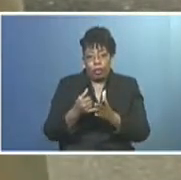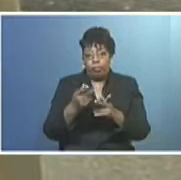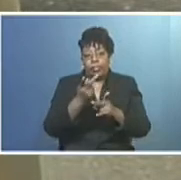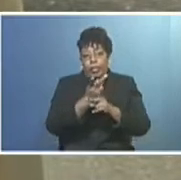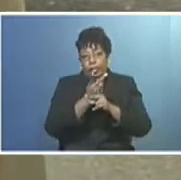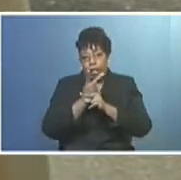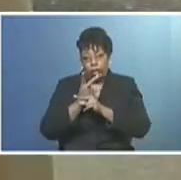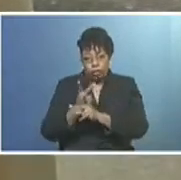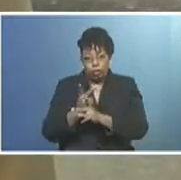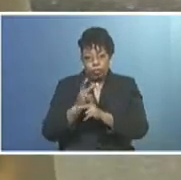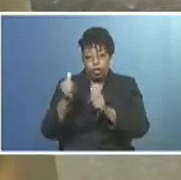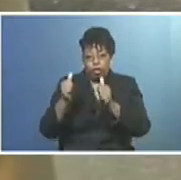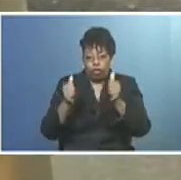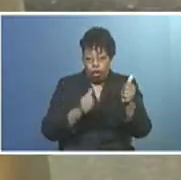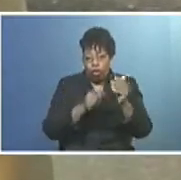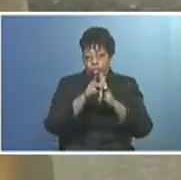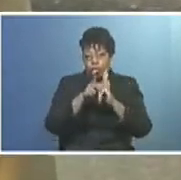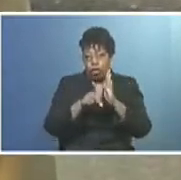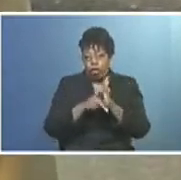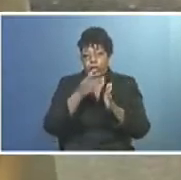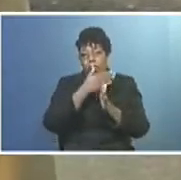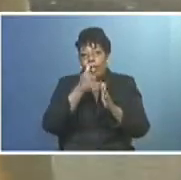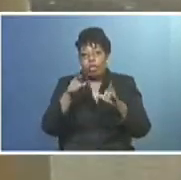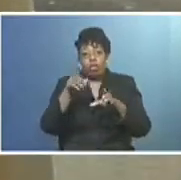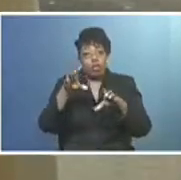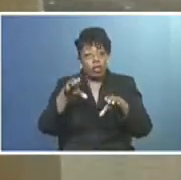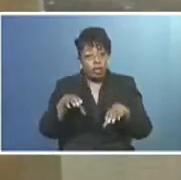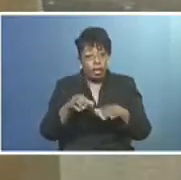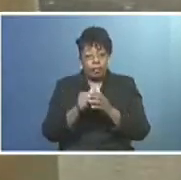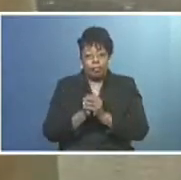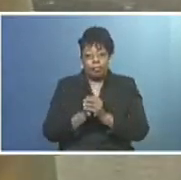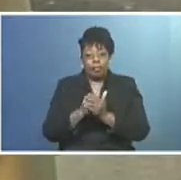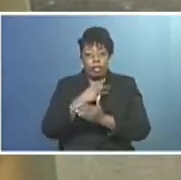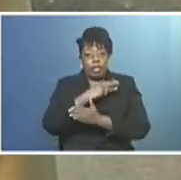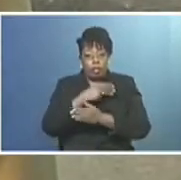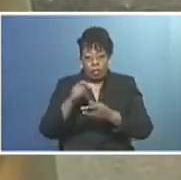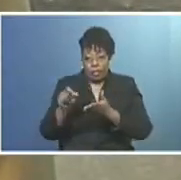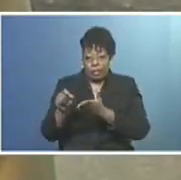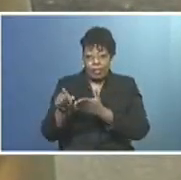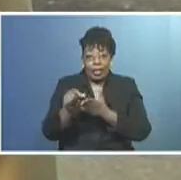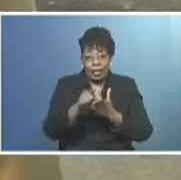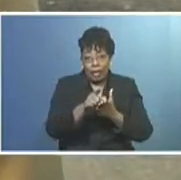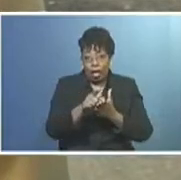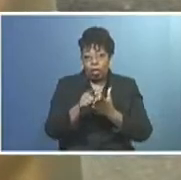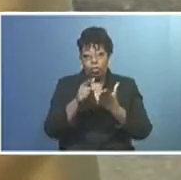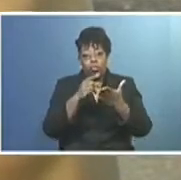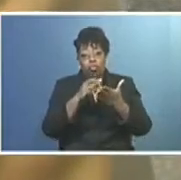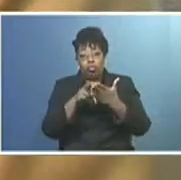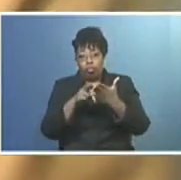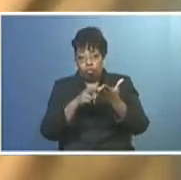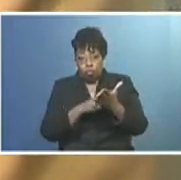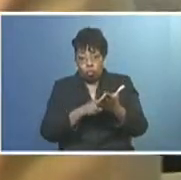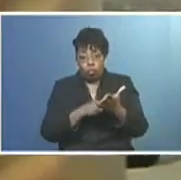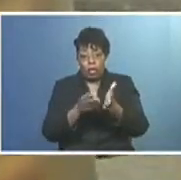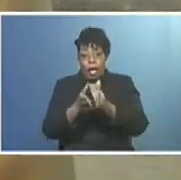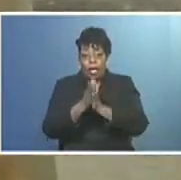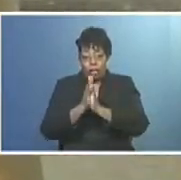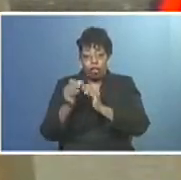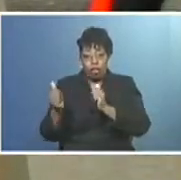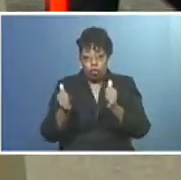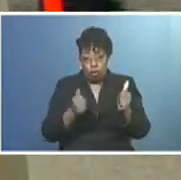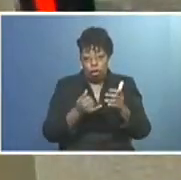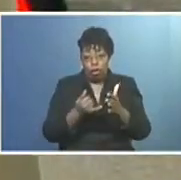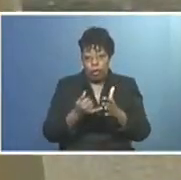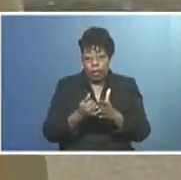caution. Please follow the protocols as best as you can. The ministry are sending out new guidelines, and so we are asking that you follow those